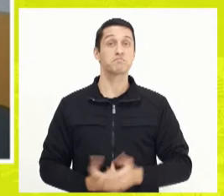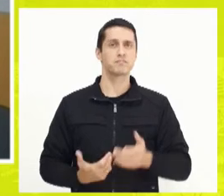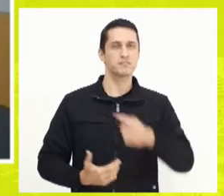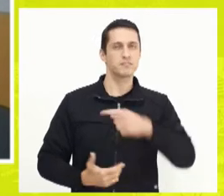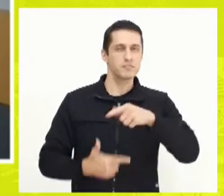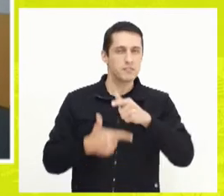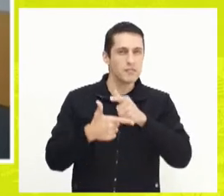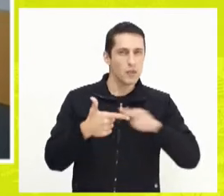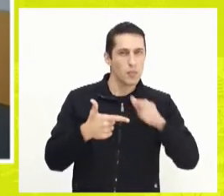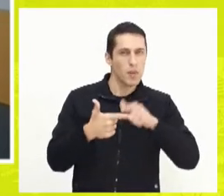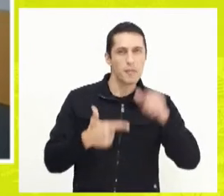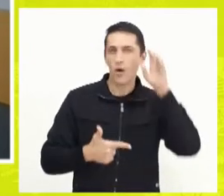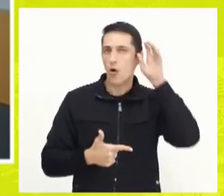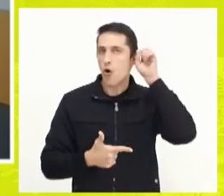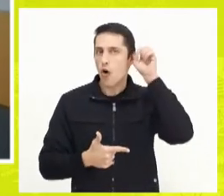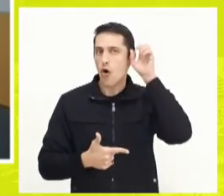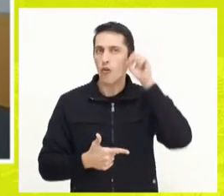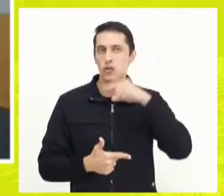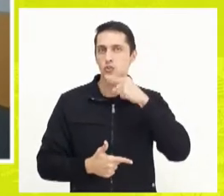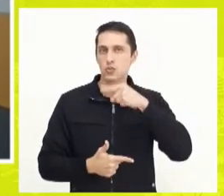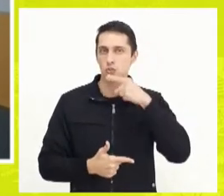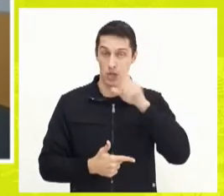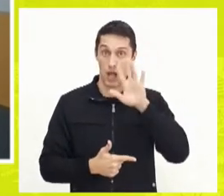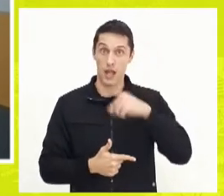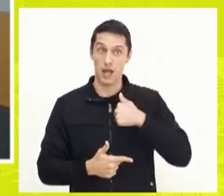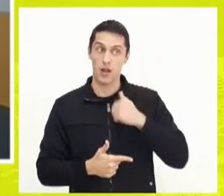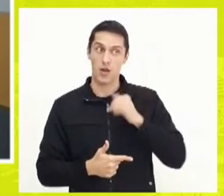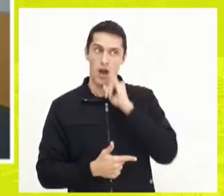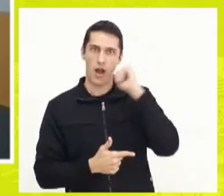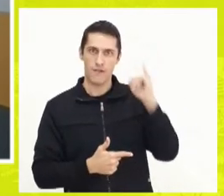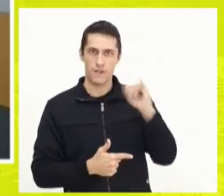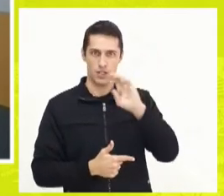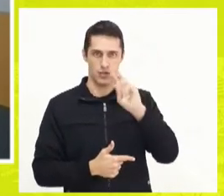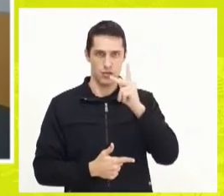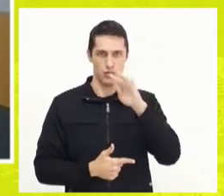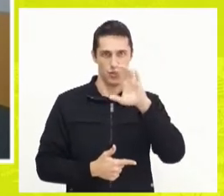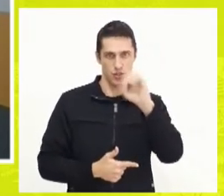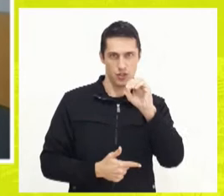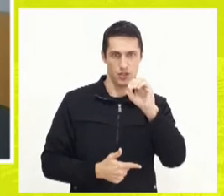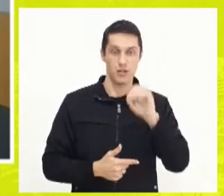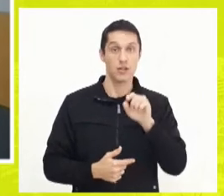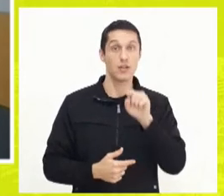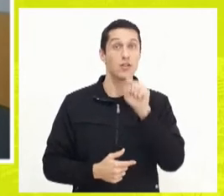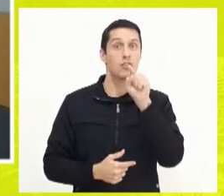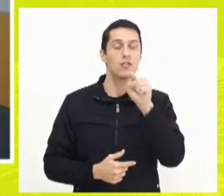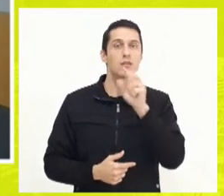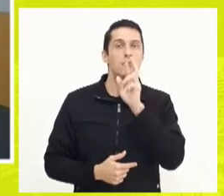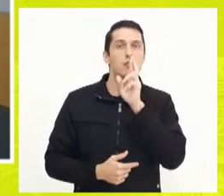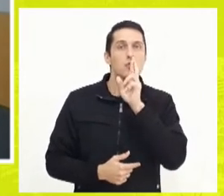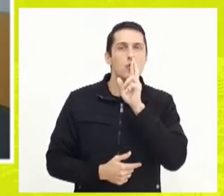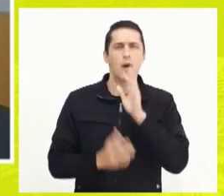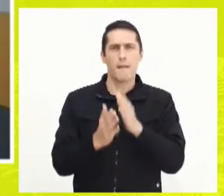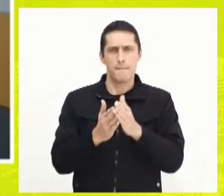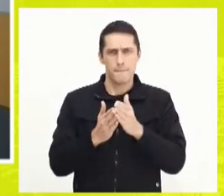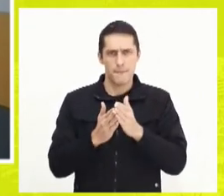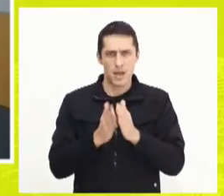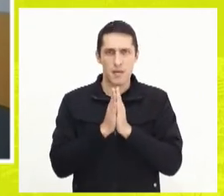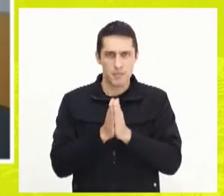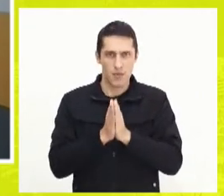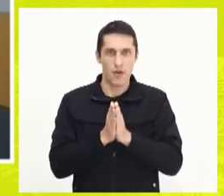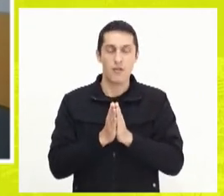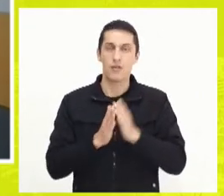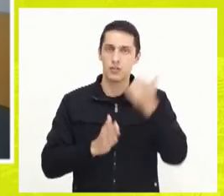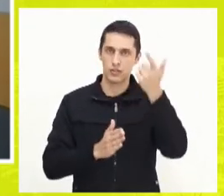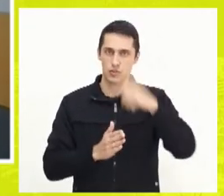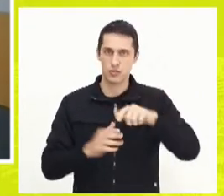we've had a small technical problem i'm gonna let him know chico you were mute i'm